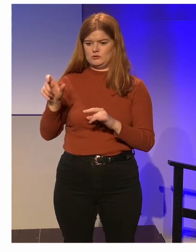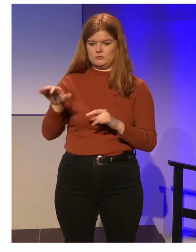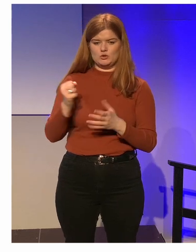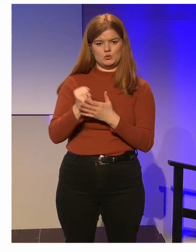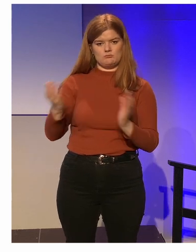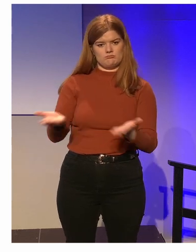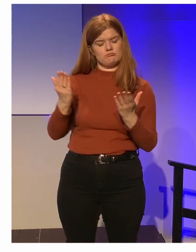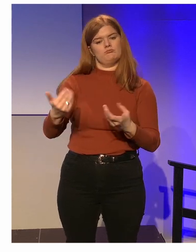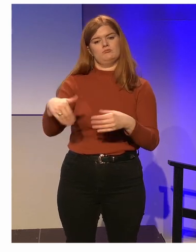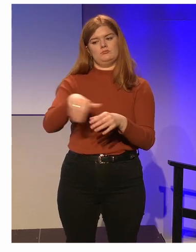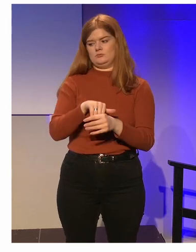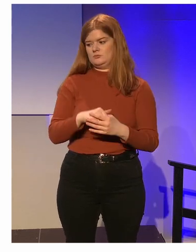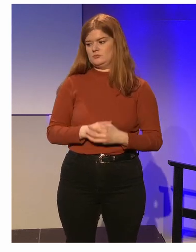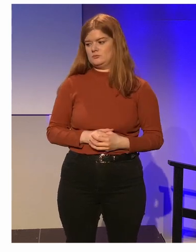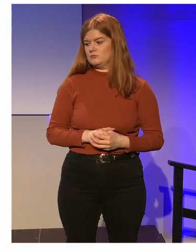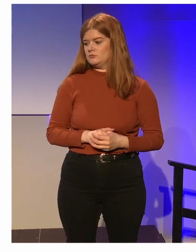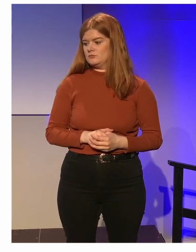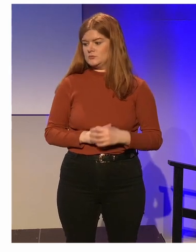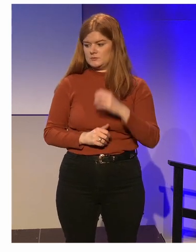and accommodate.